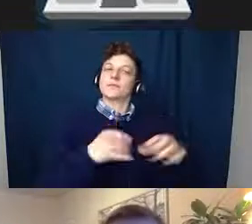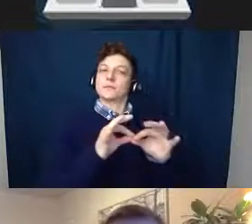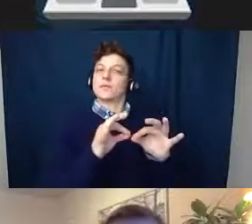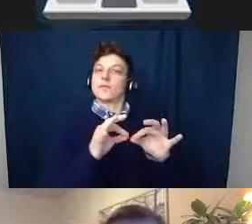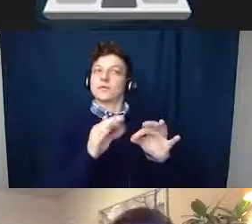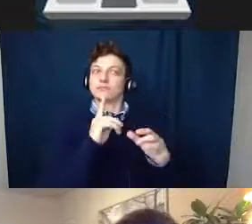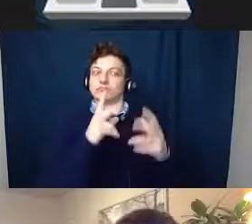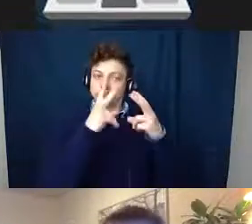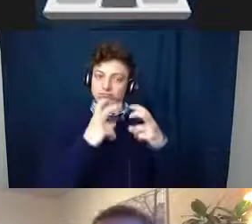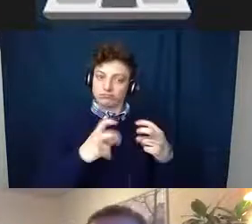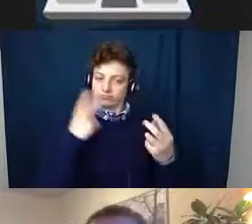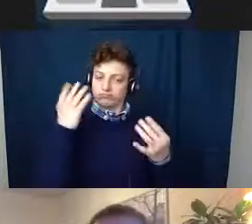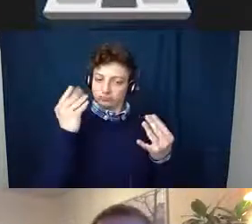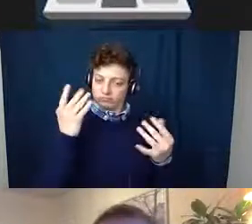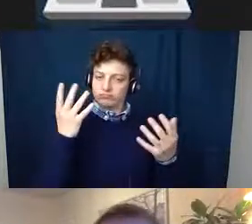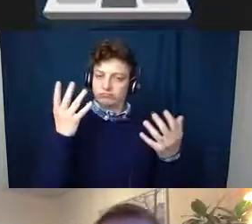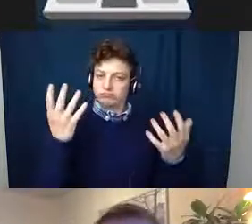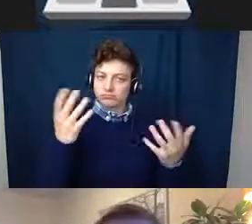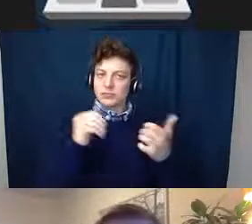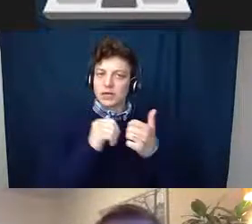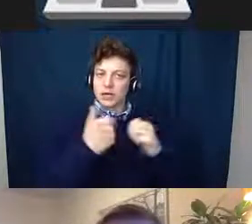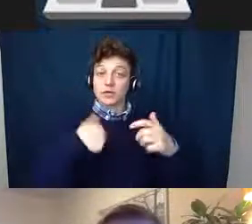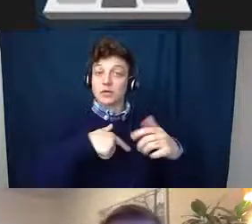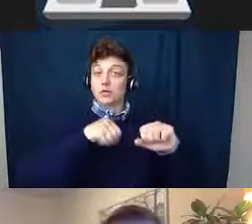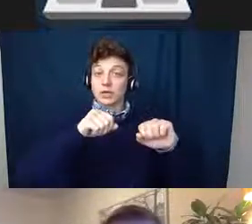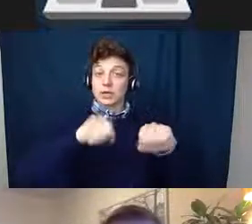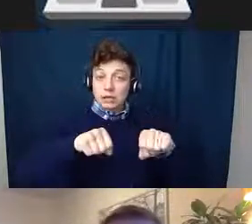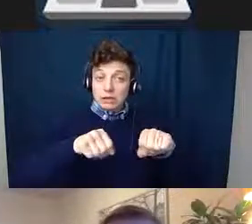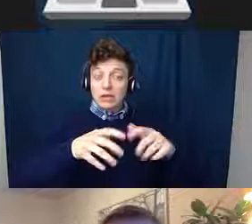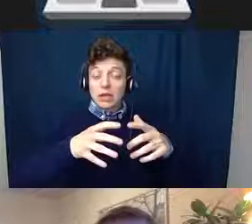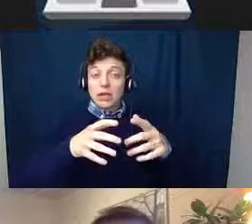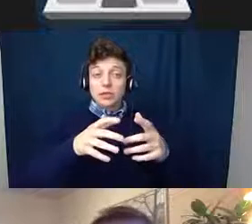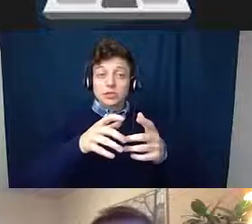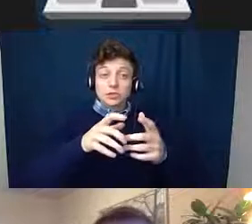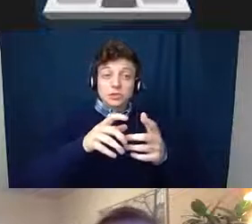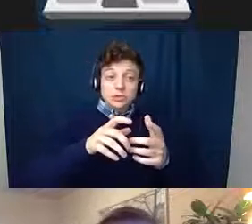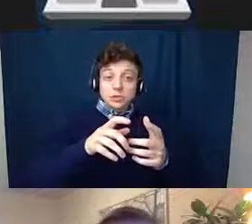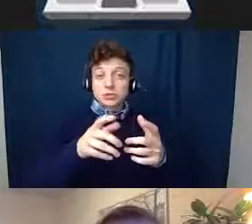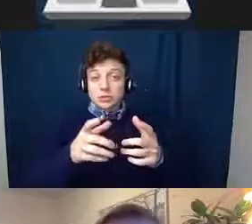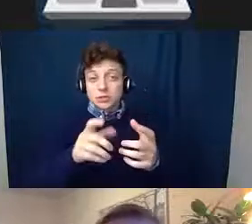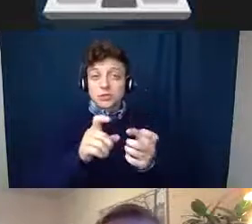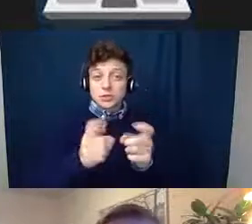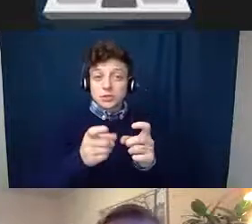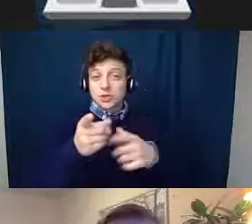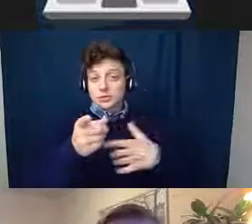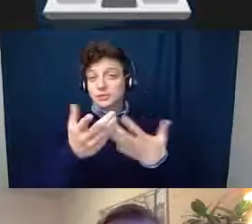ourselves as we think about how we can mitigate stigma at both an individual and systemic level.